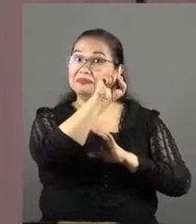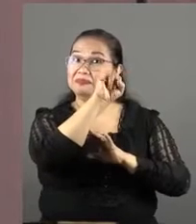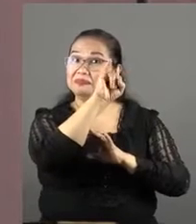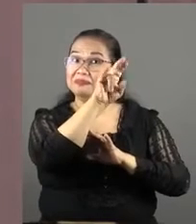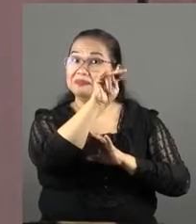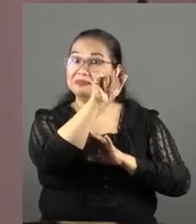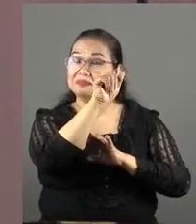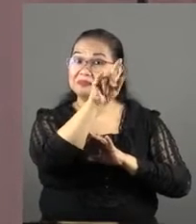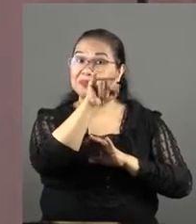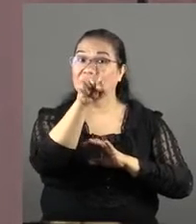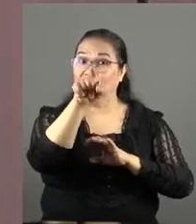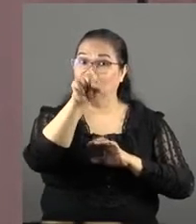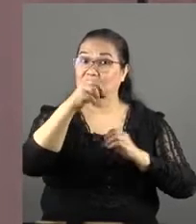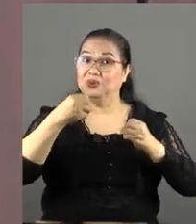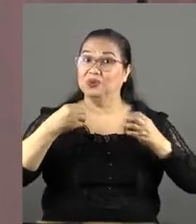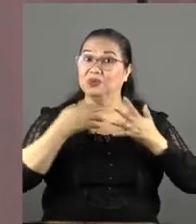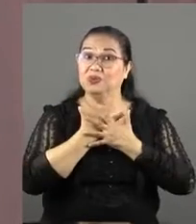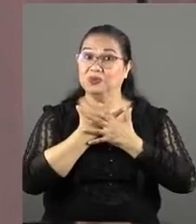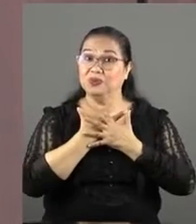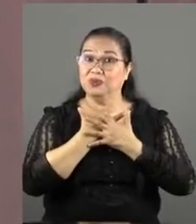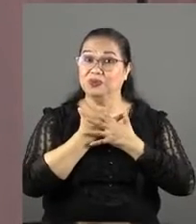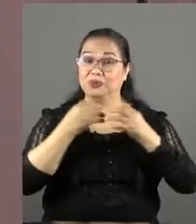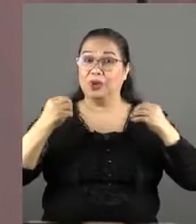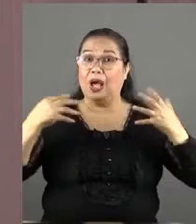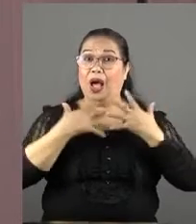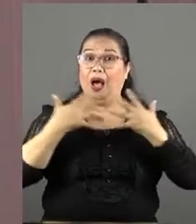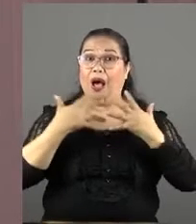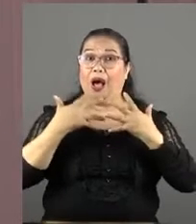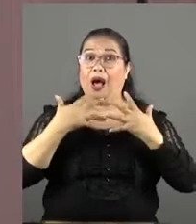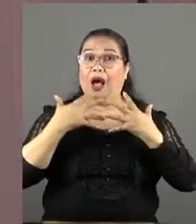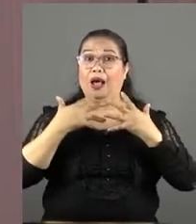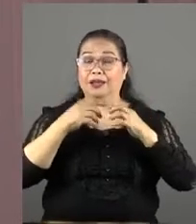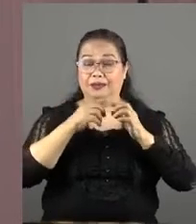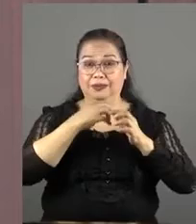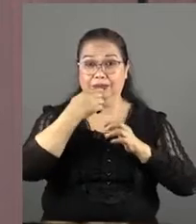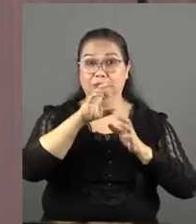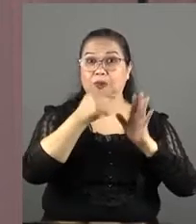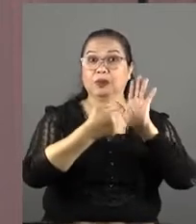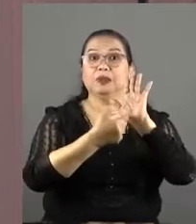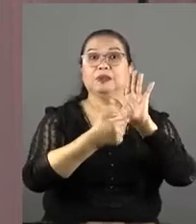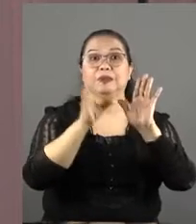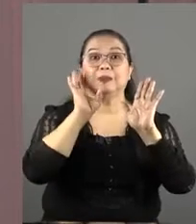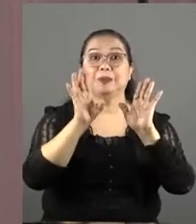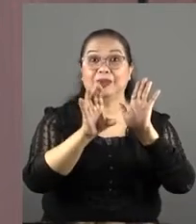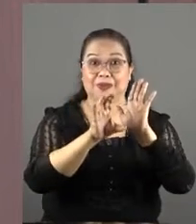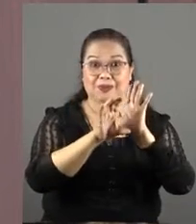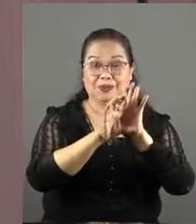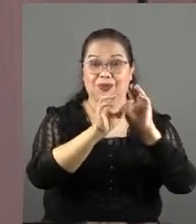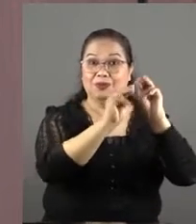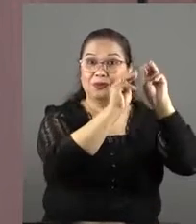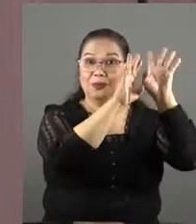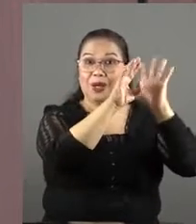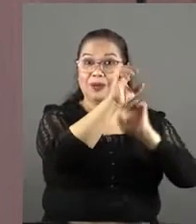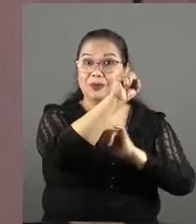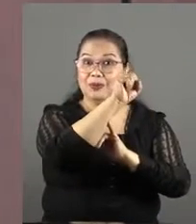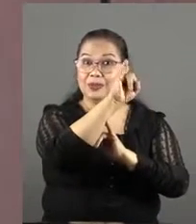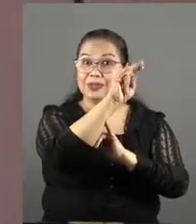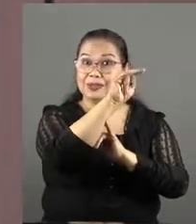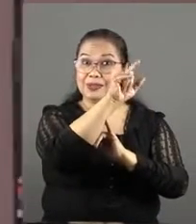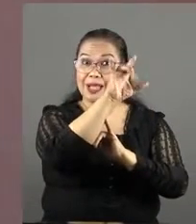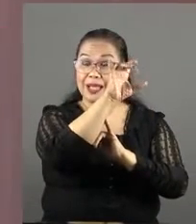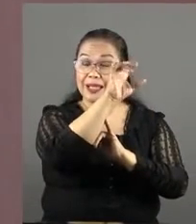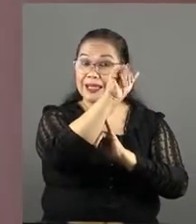be afraid. You should be very afraid. Because that's the picture here of Mount Sinai. It was God